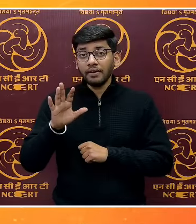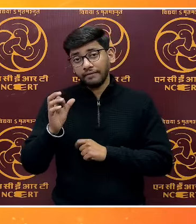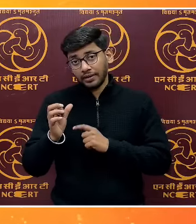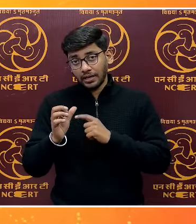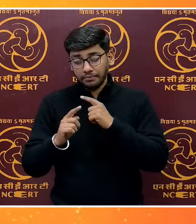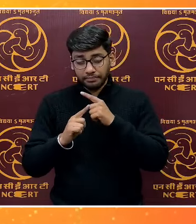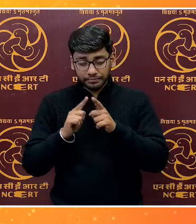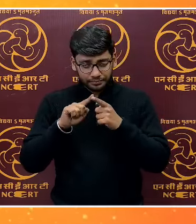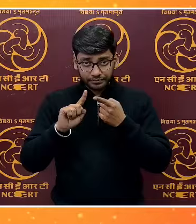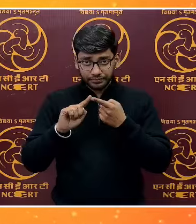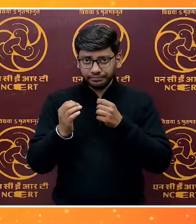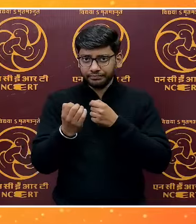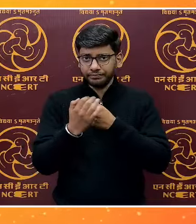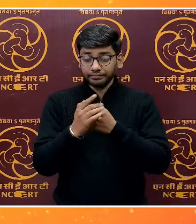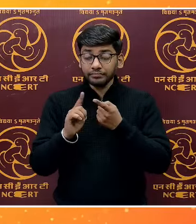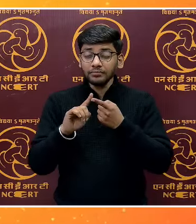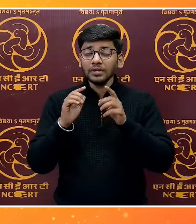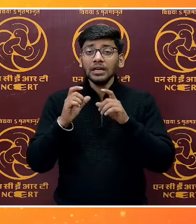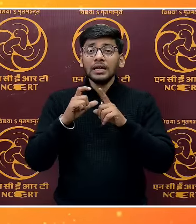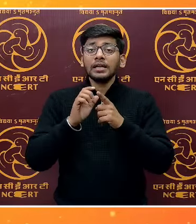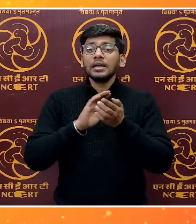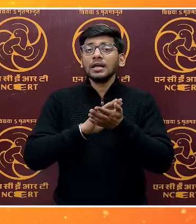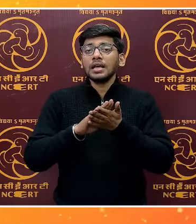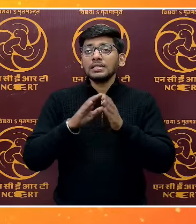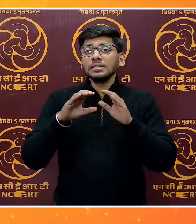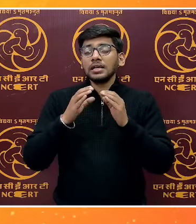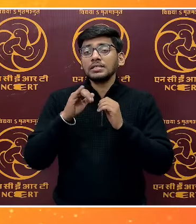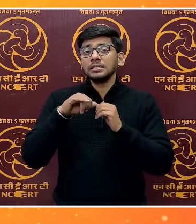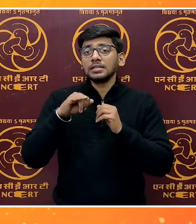8800440559. Our email ID is